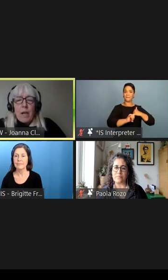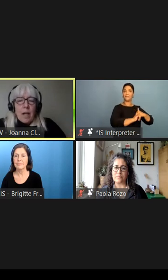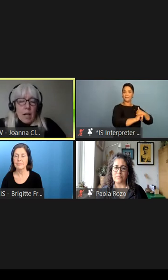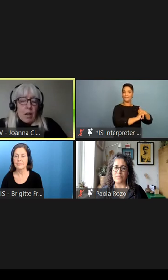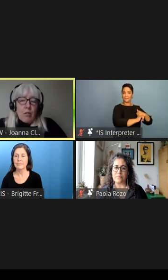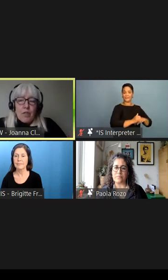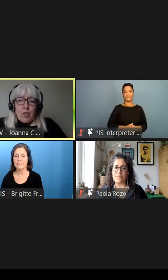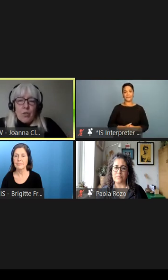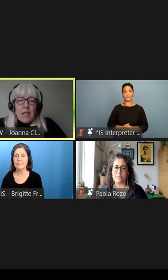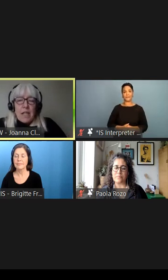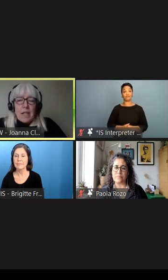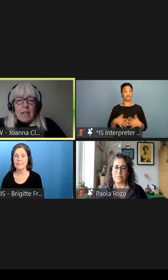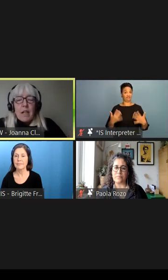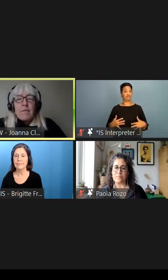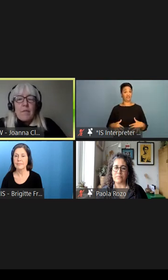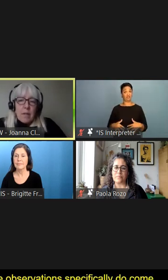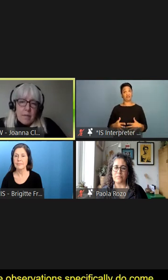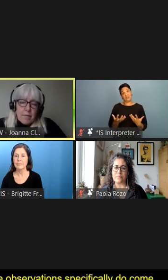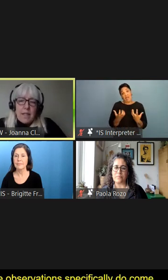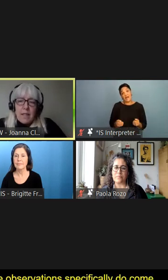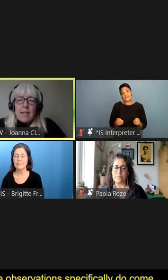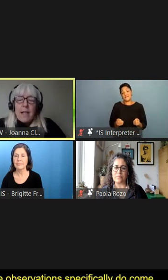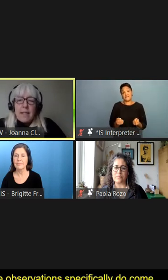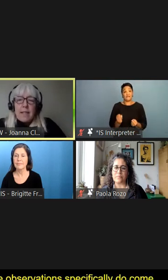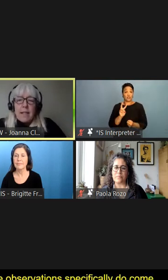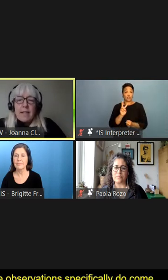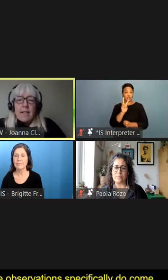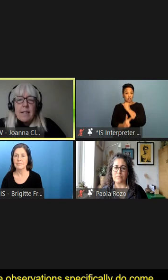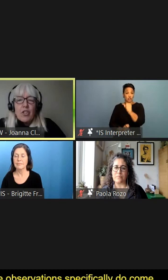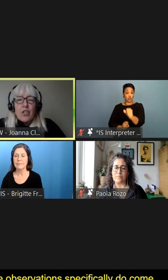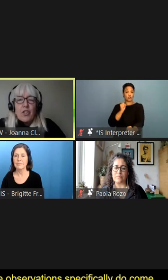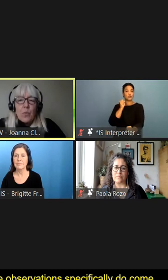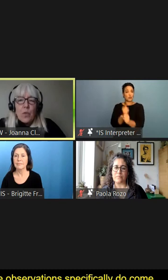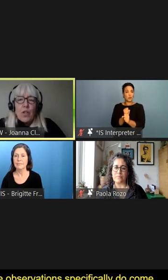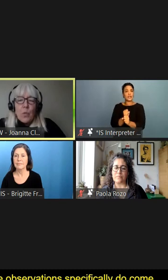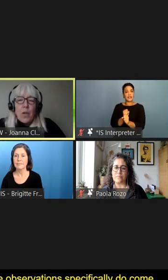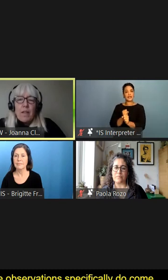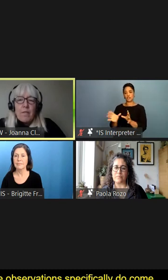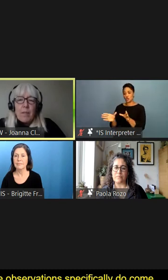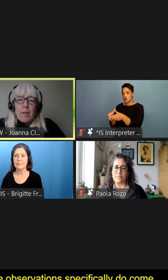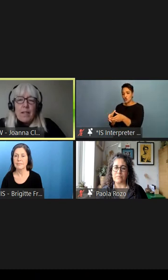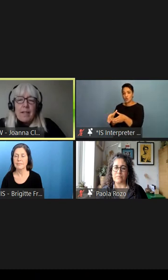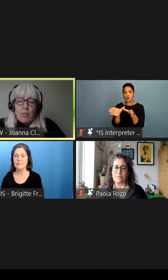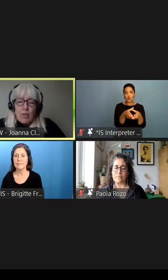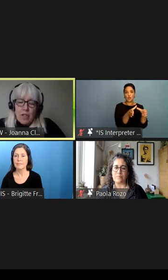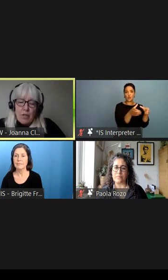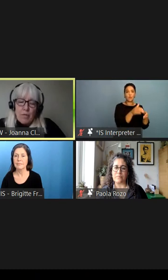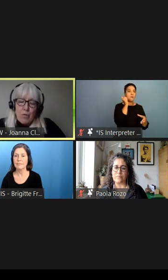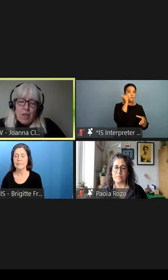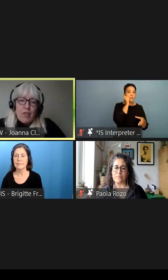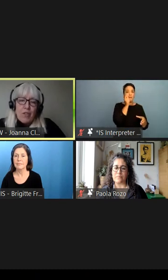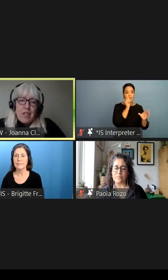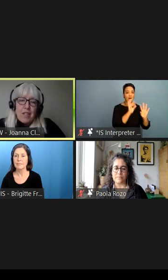from over 2 years of facilitating discussions and work with families across those